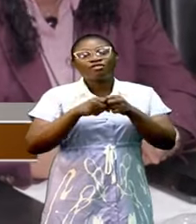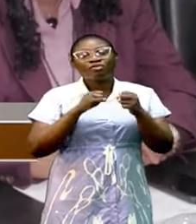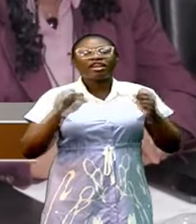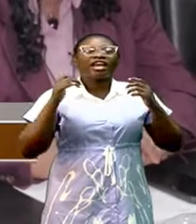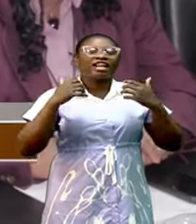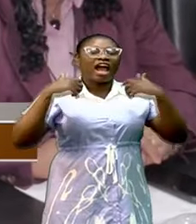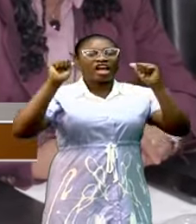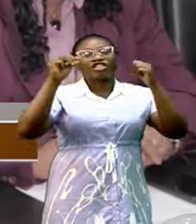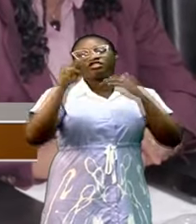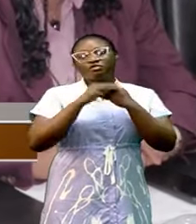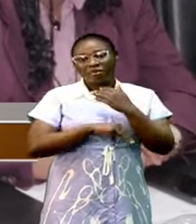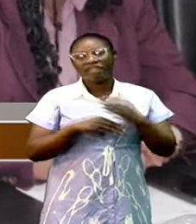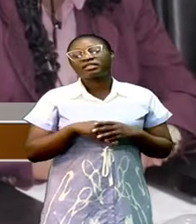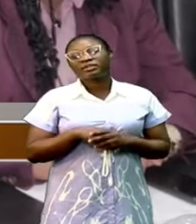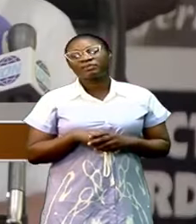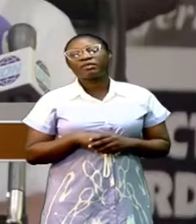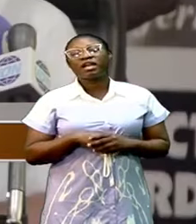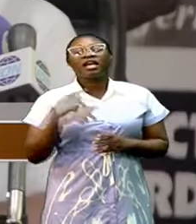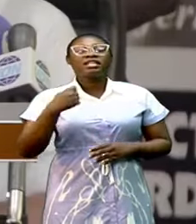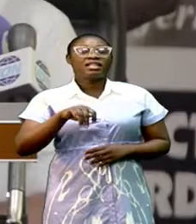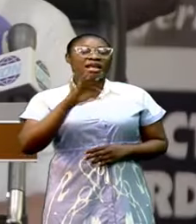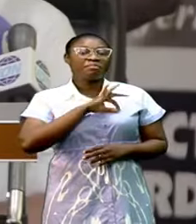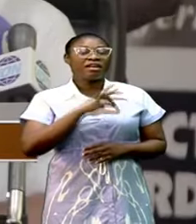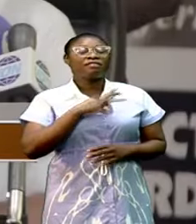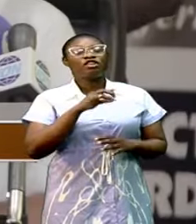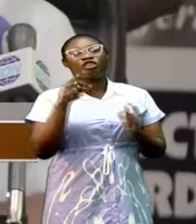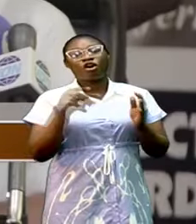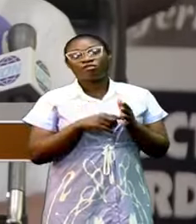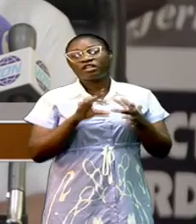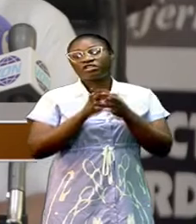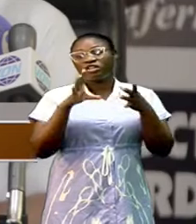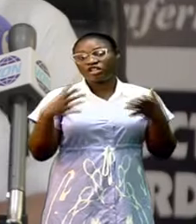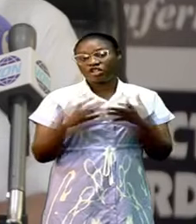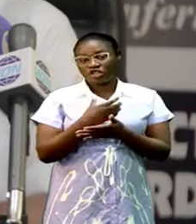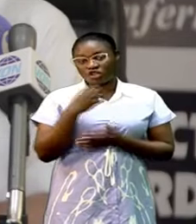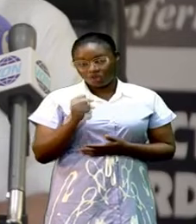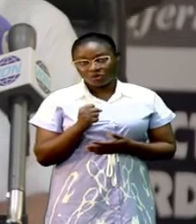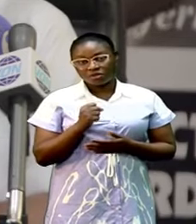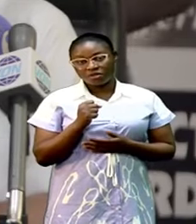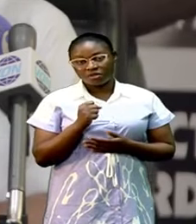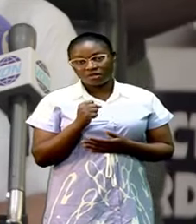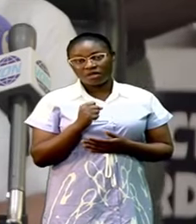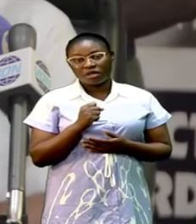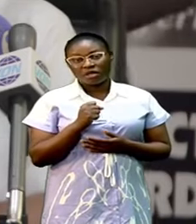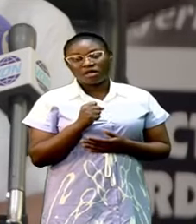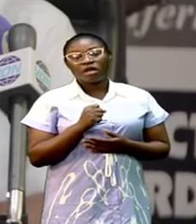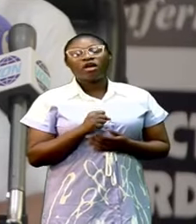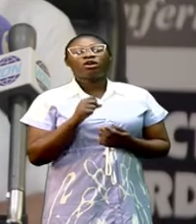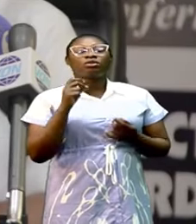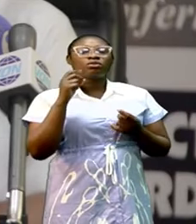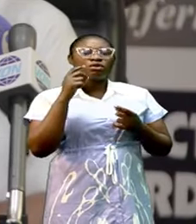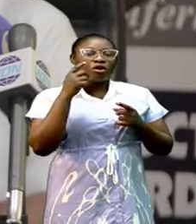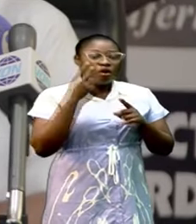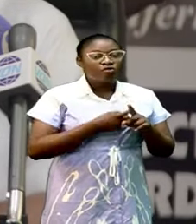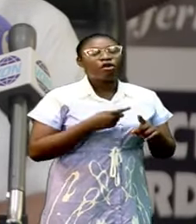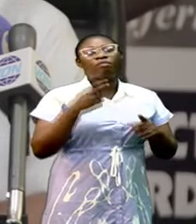support. The benefits of this release are far-reaching, promising increased crop